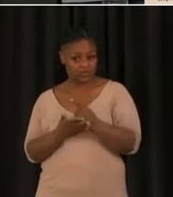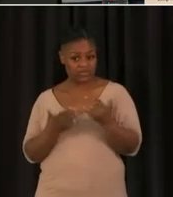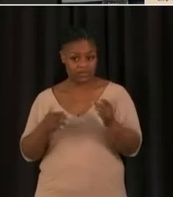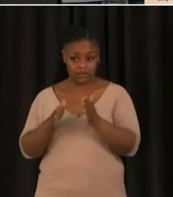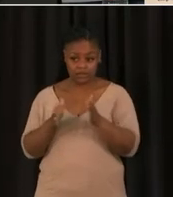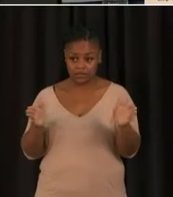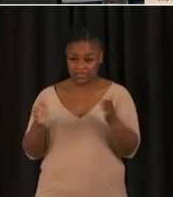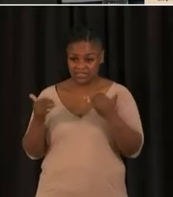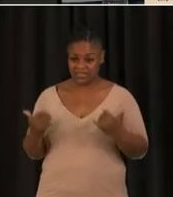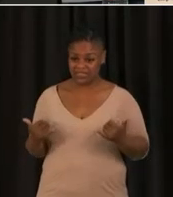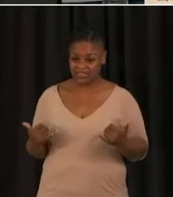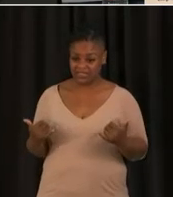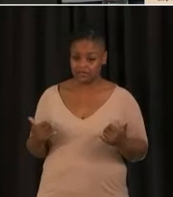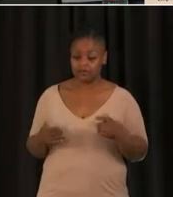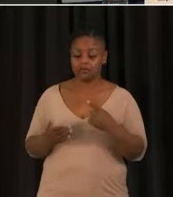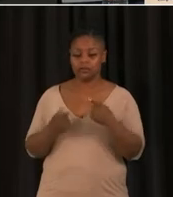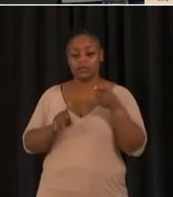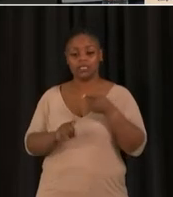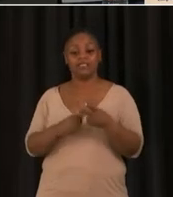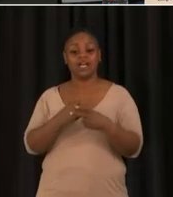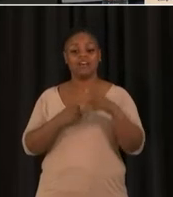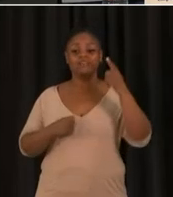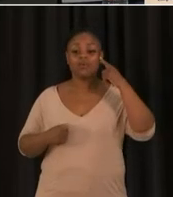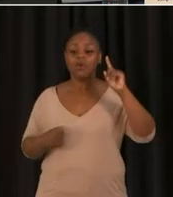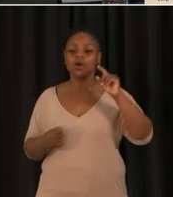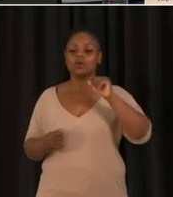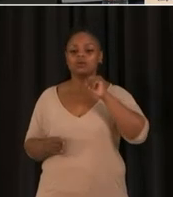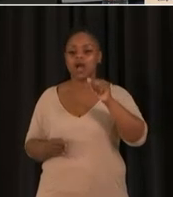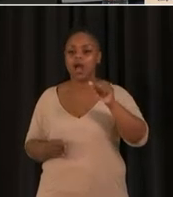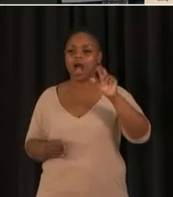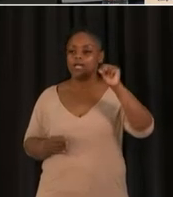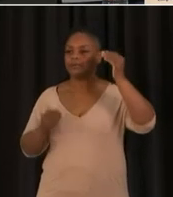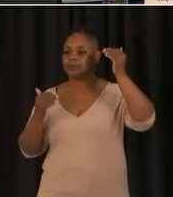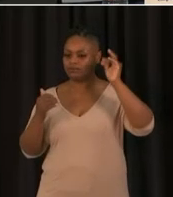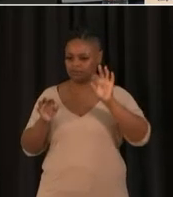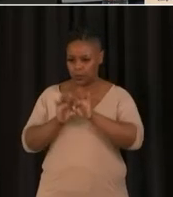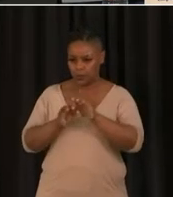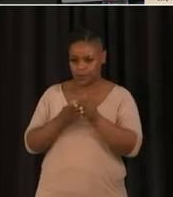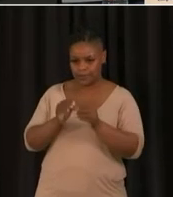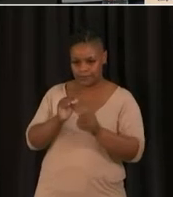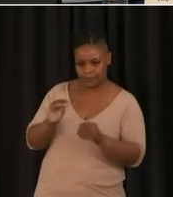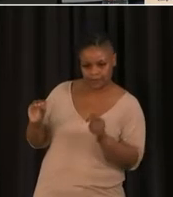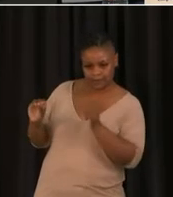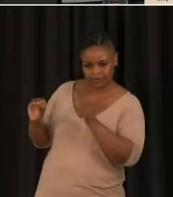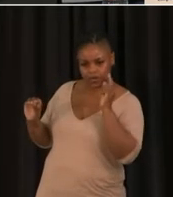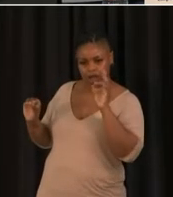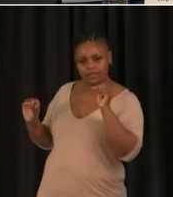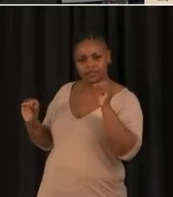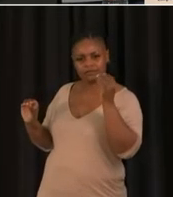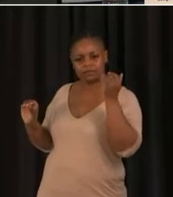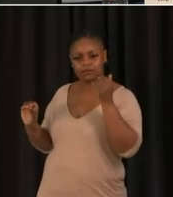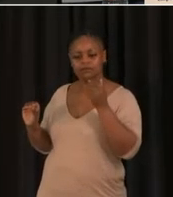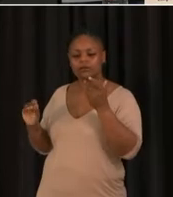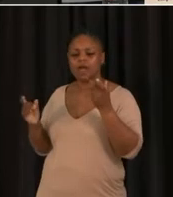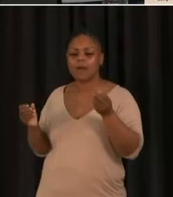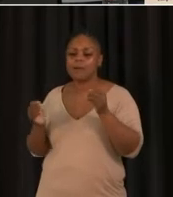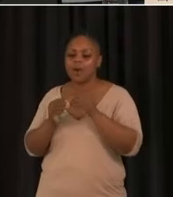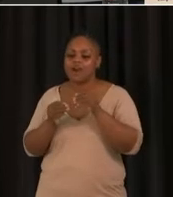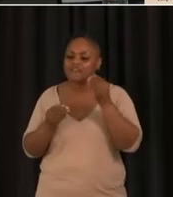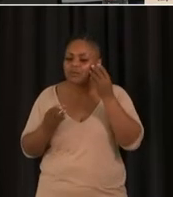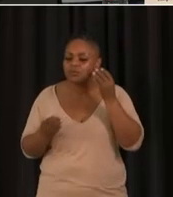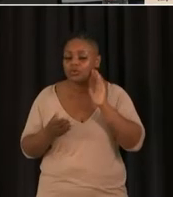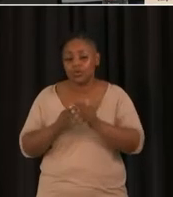This week, we have the national conversation about America Saves Week. And with that, this is an opportunity